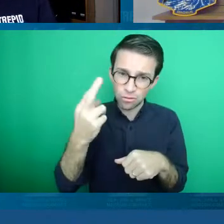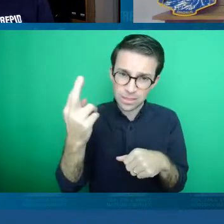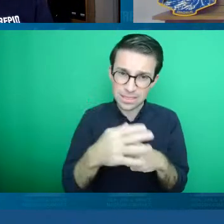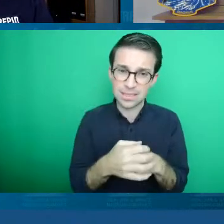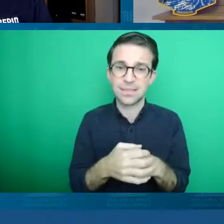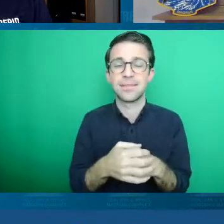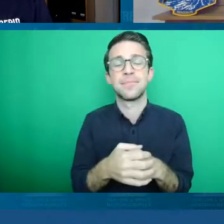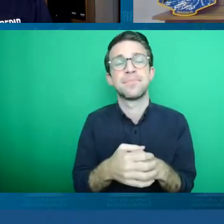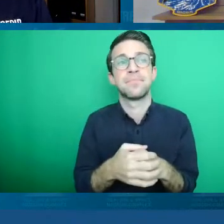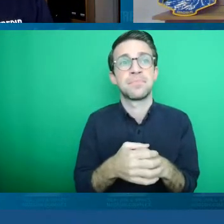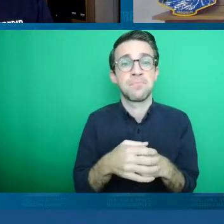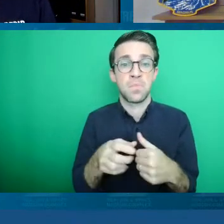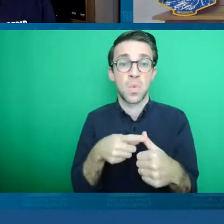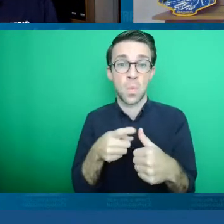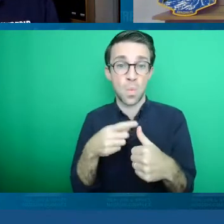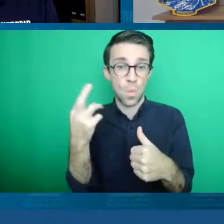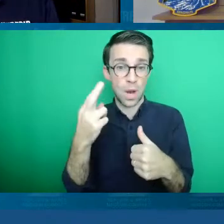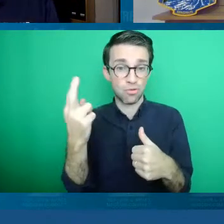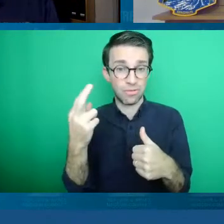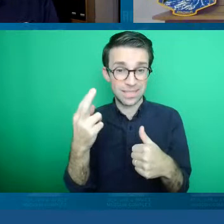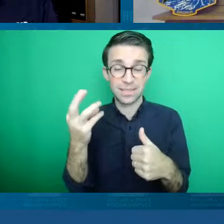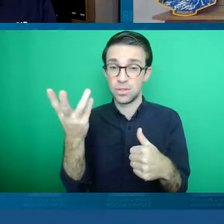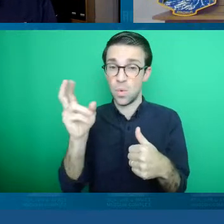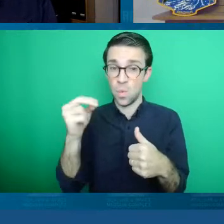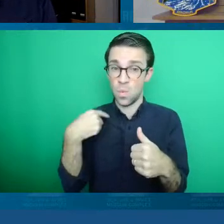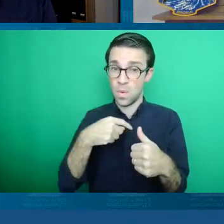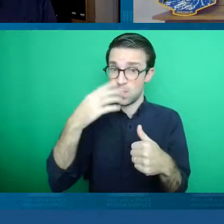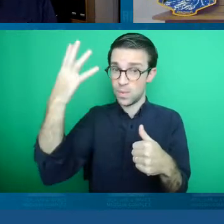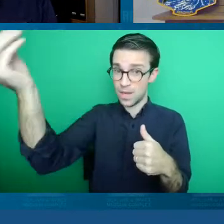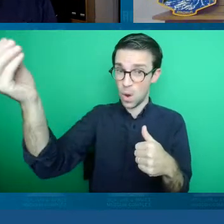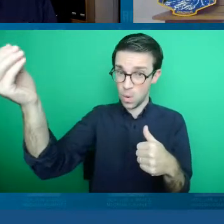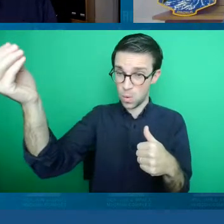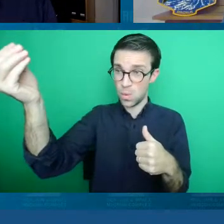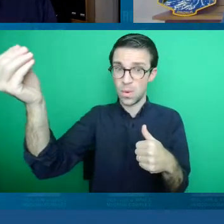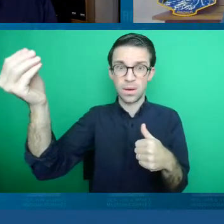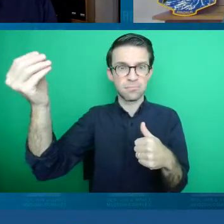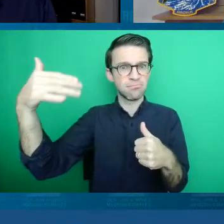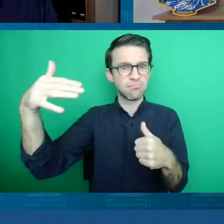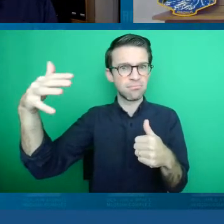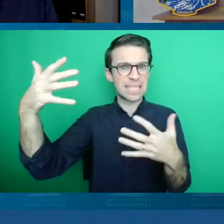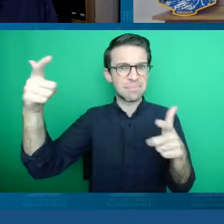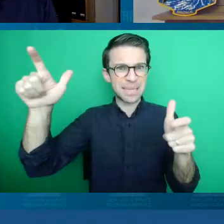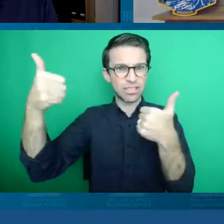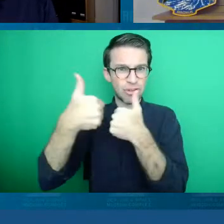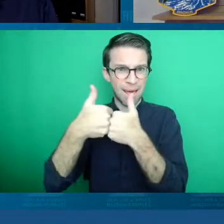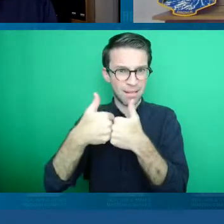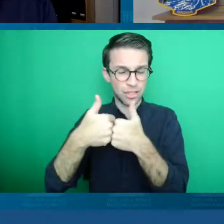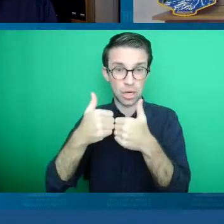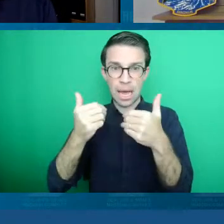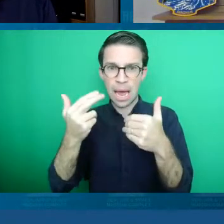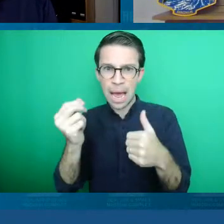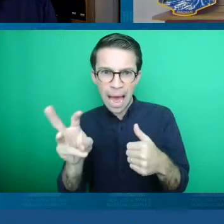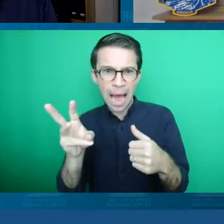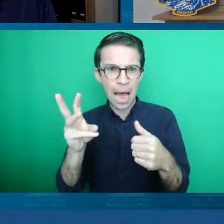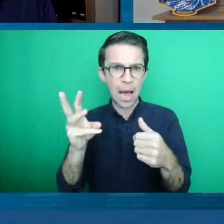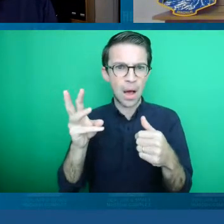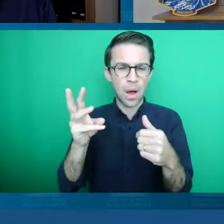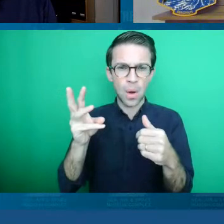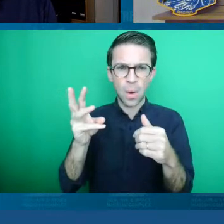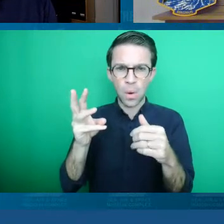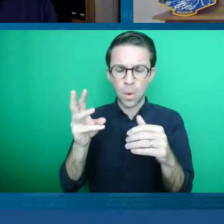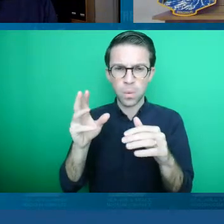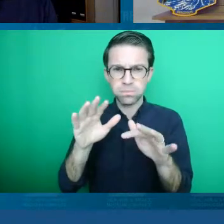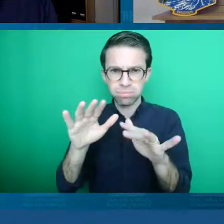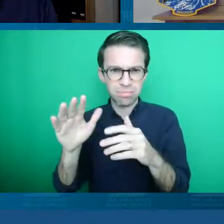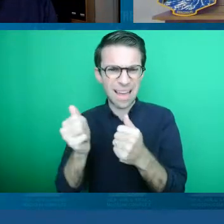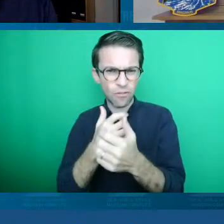challenge ourselves as a civilization with the exploration. And what I kind of lean on there,